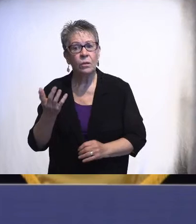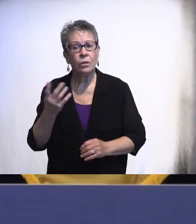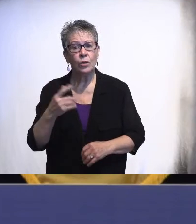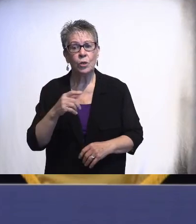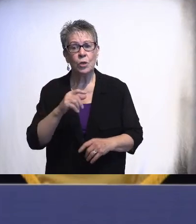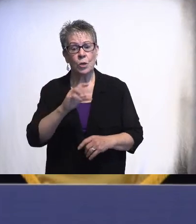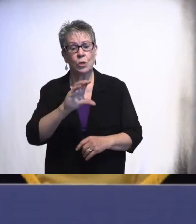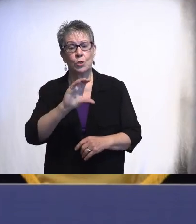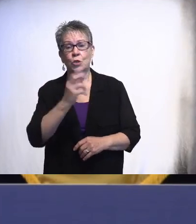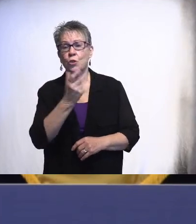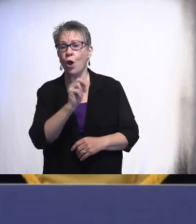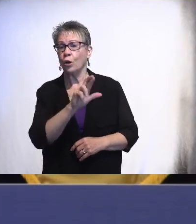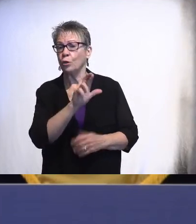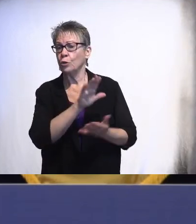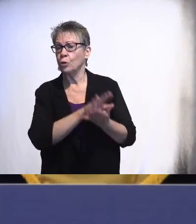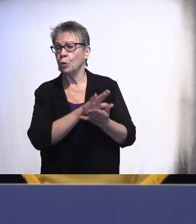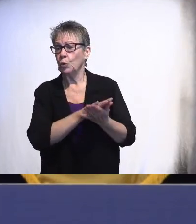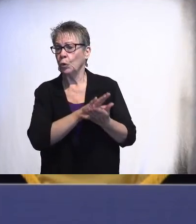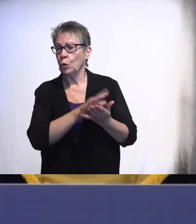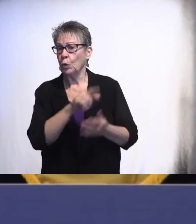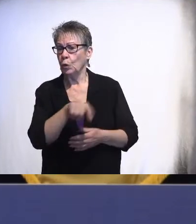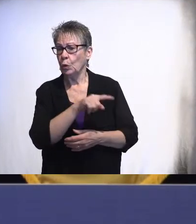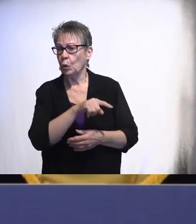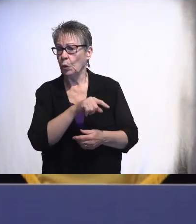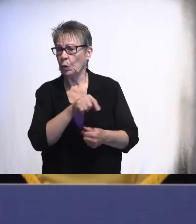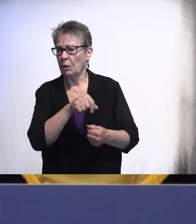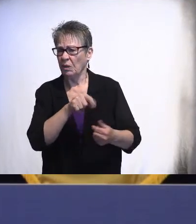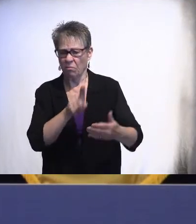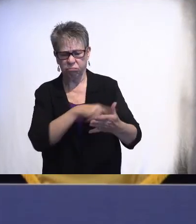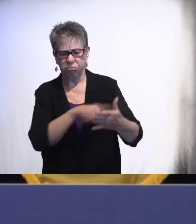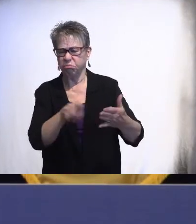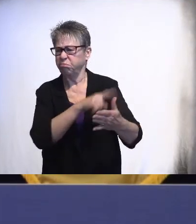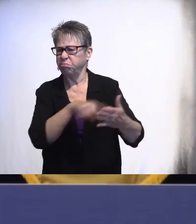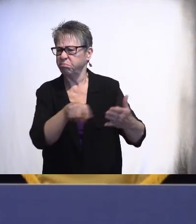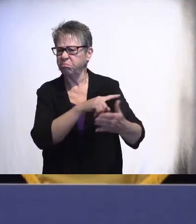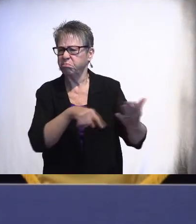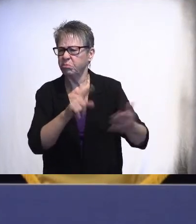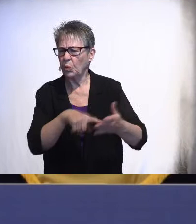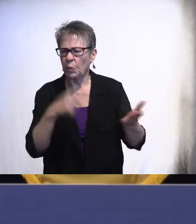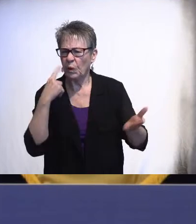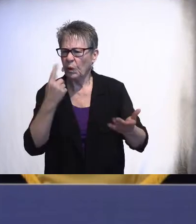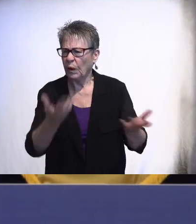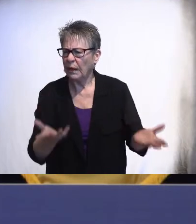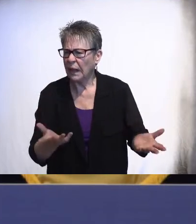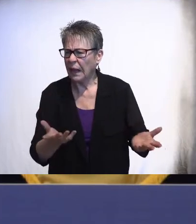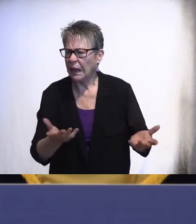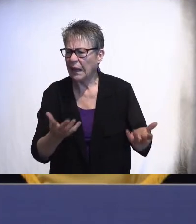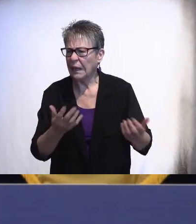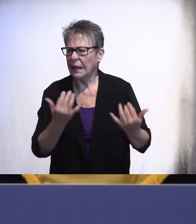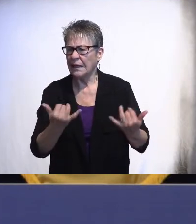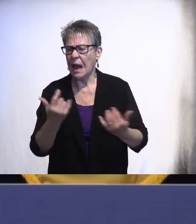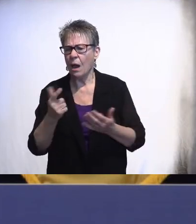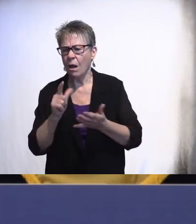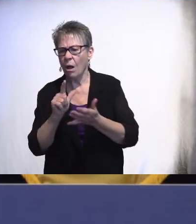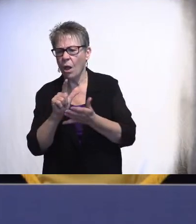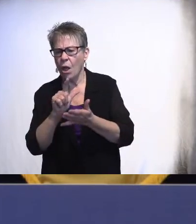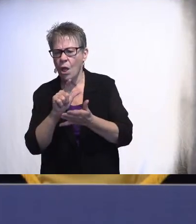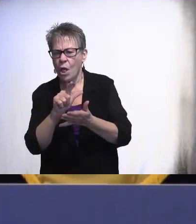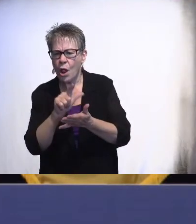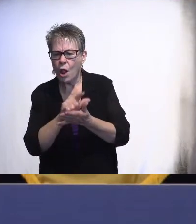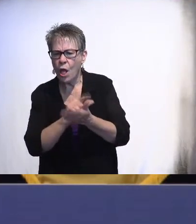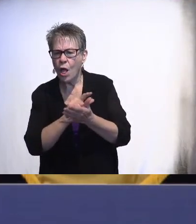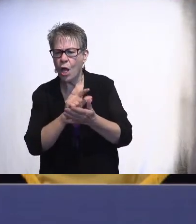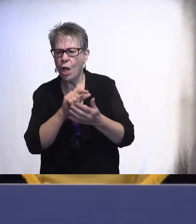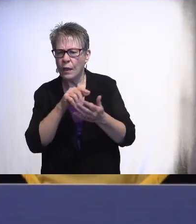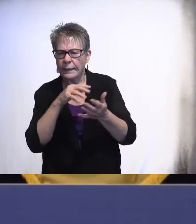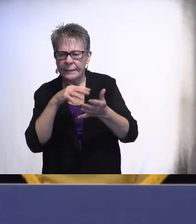requests, and the DOE's planned charter school law study has been put off indefinitely. What do you plan to do about charter school expansion in your second term? Okay, so